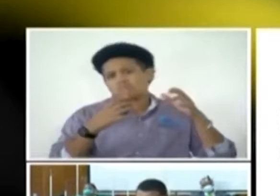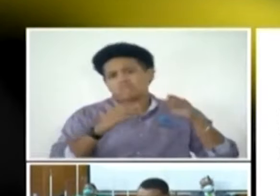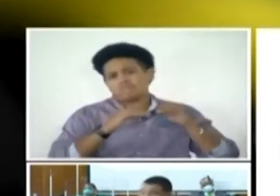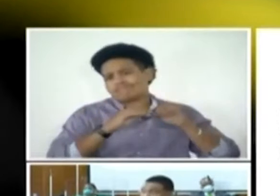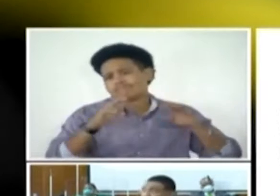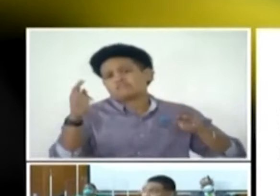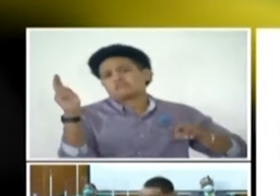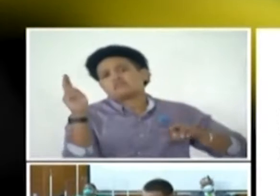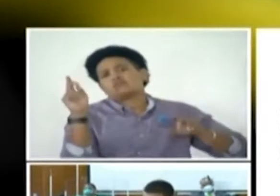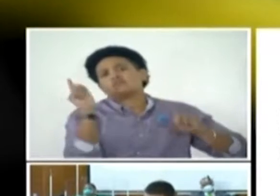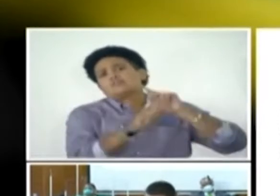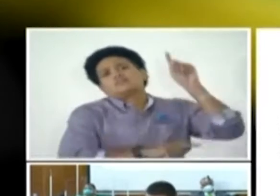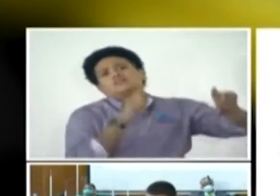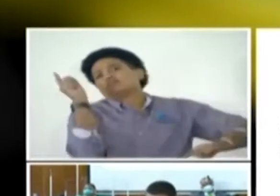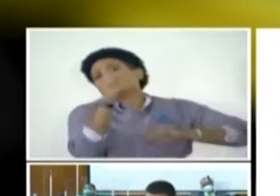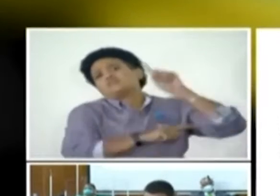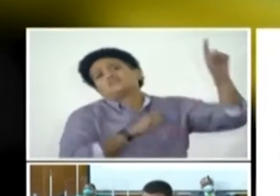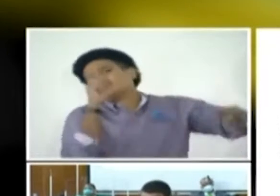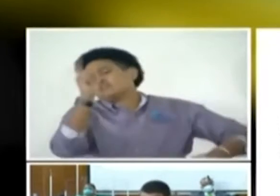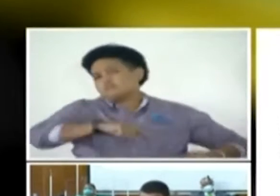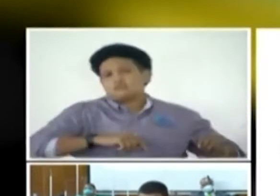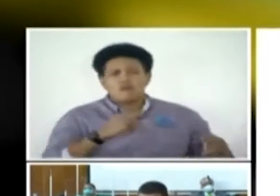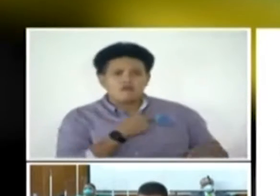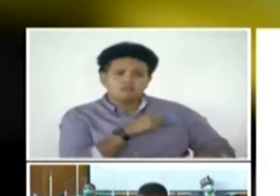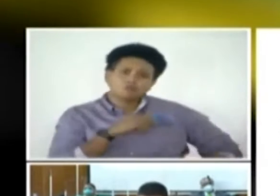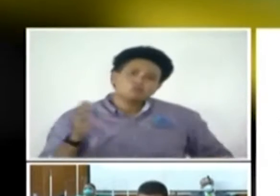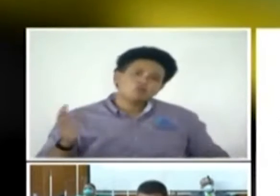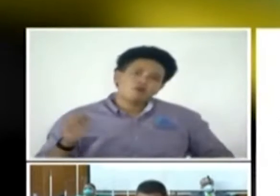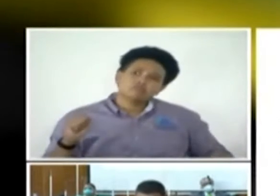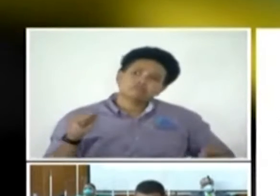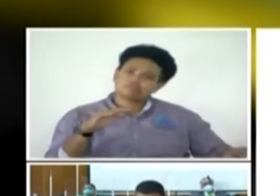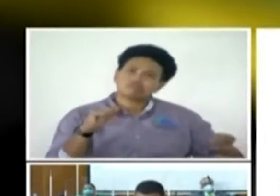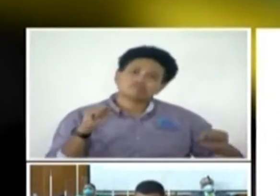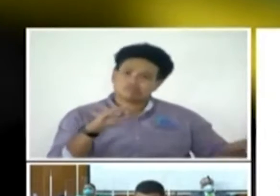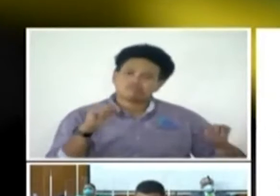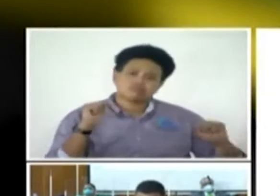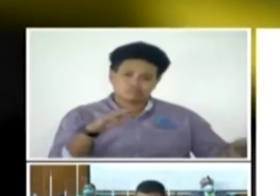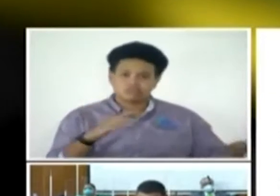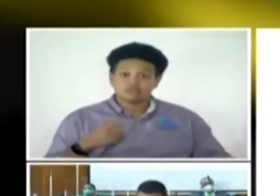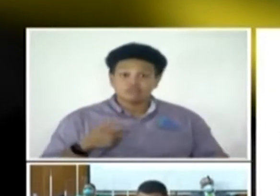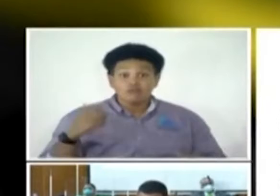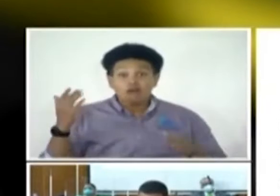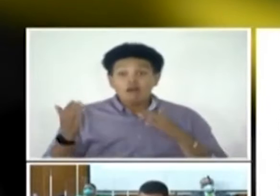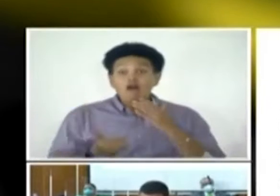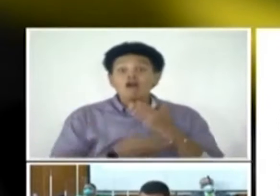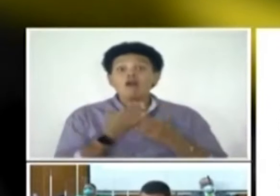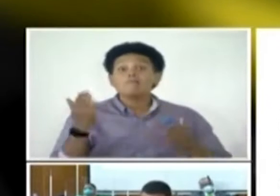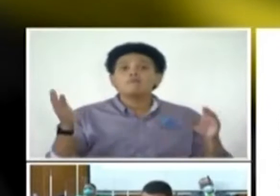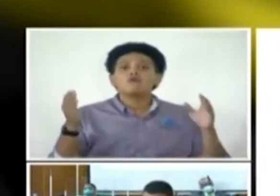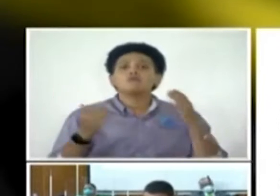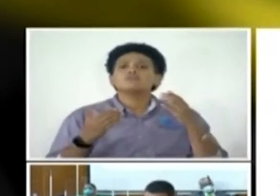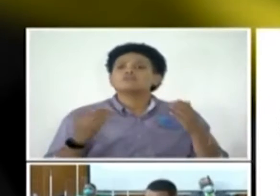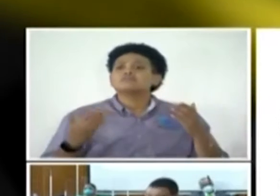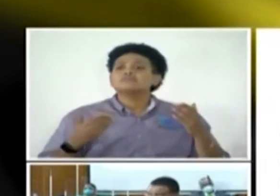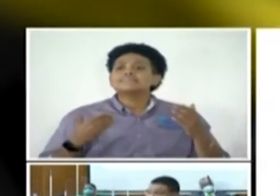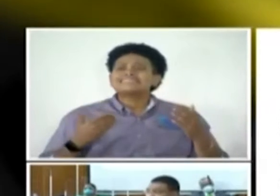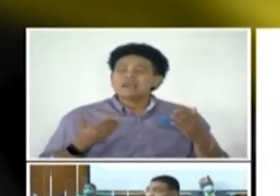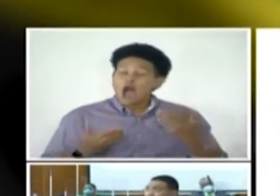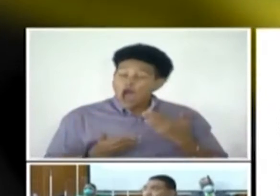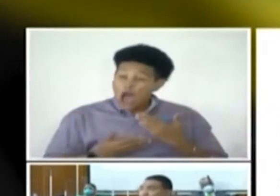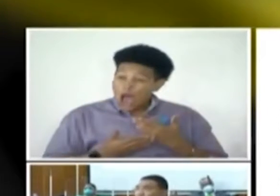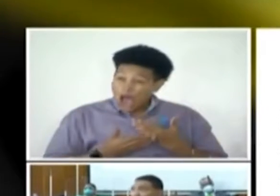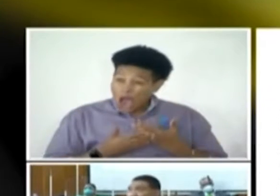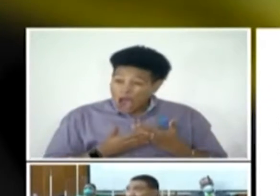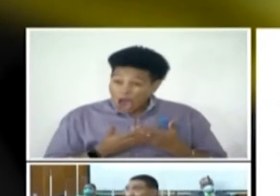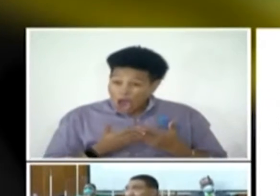hospitalization followed, and we came close to exhausting capacity, but it